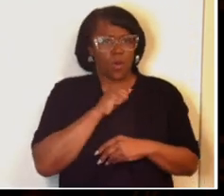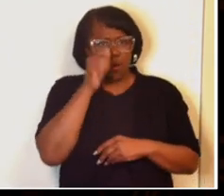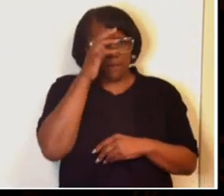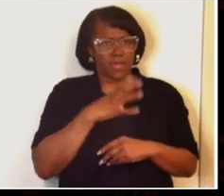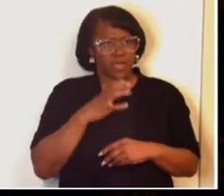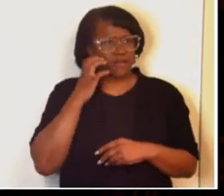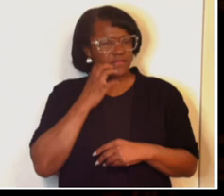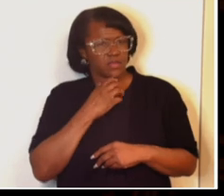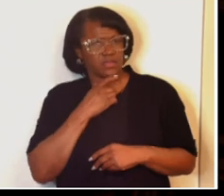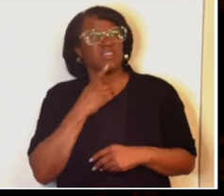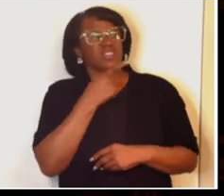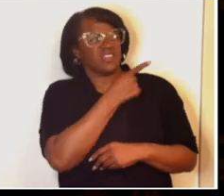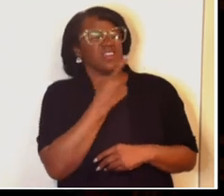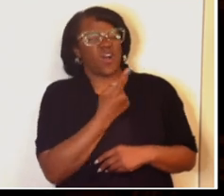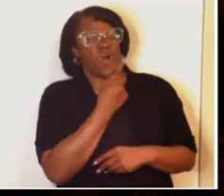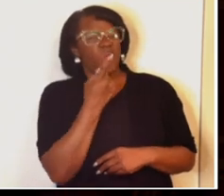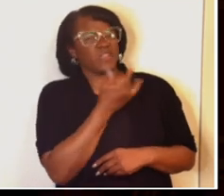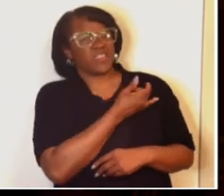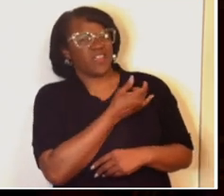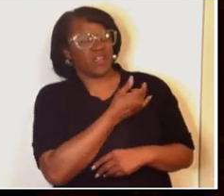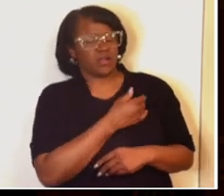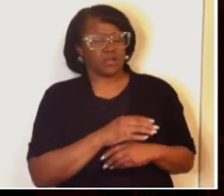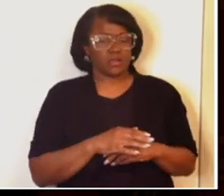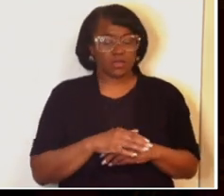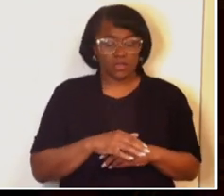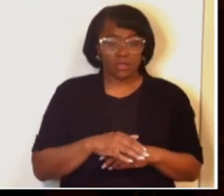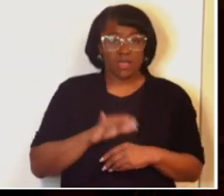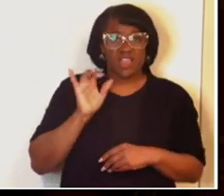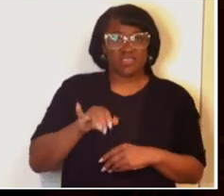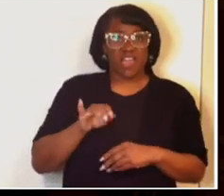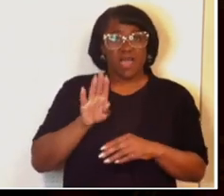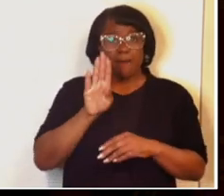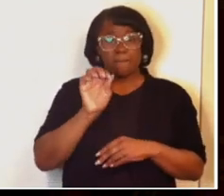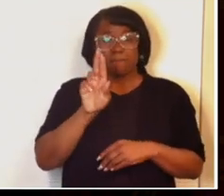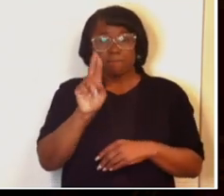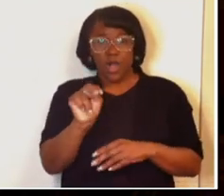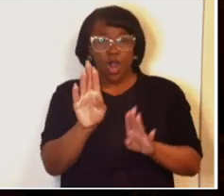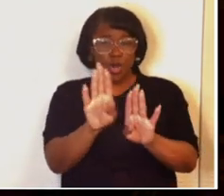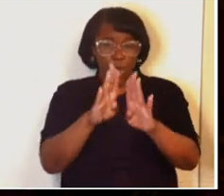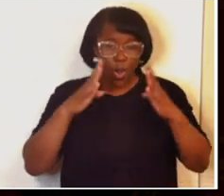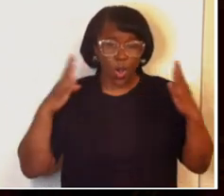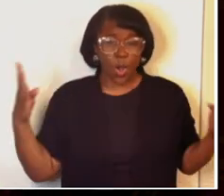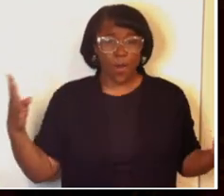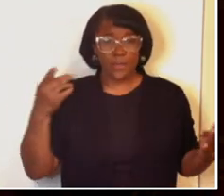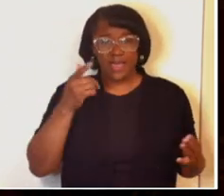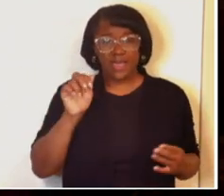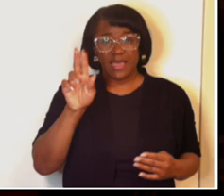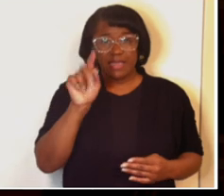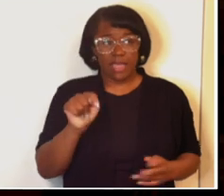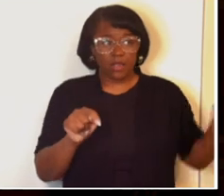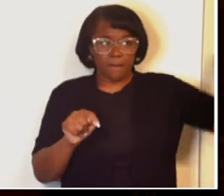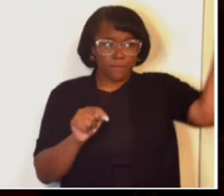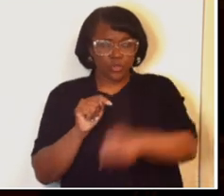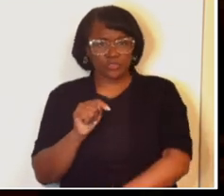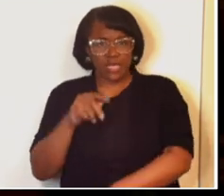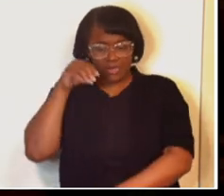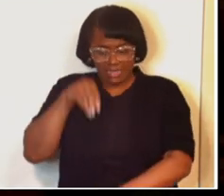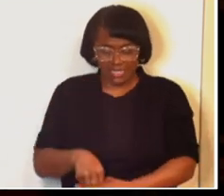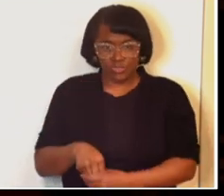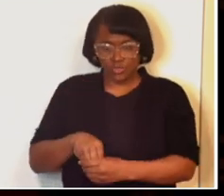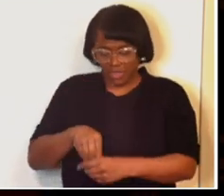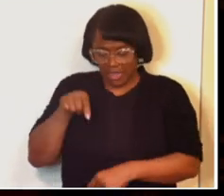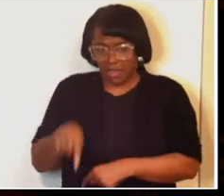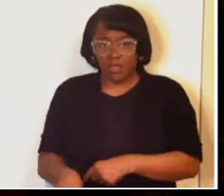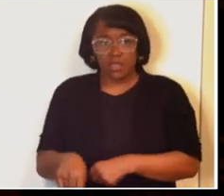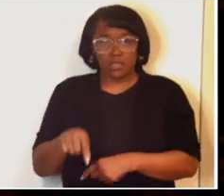always there." The door of the barn opened and Garrett pulled her down quickly to the tunnel. As she adjusted her eyes,